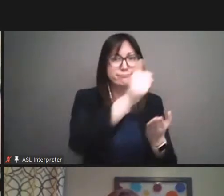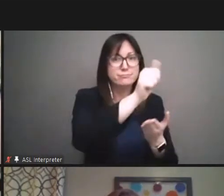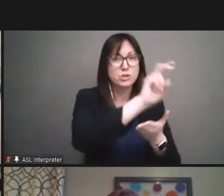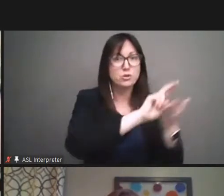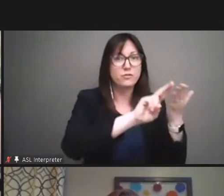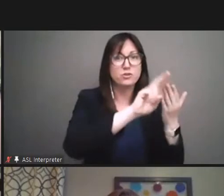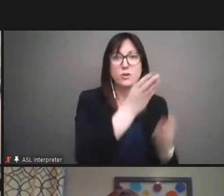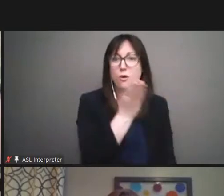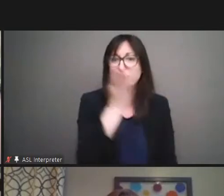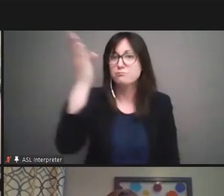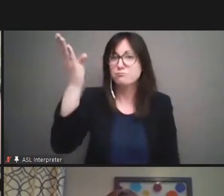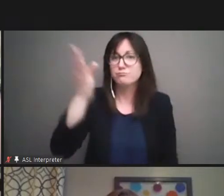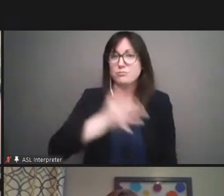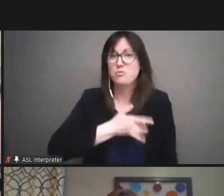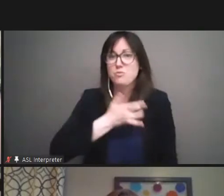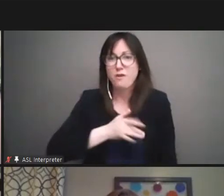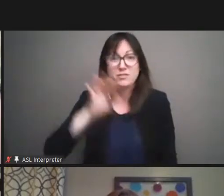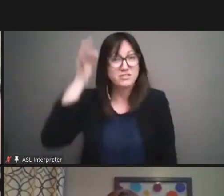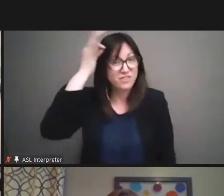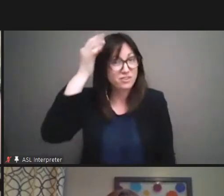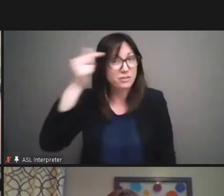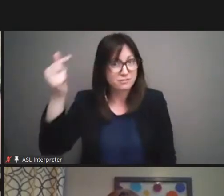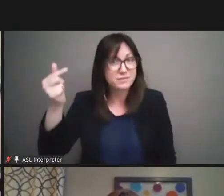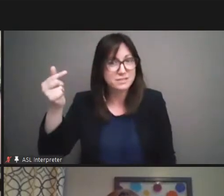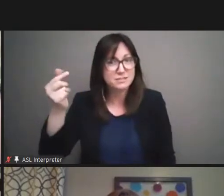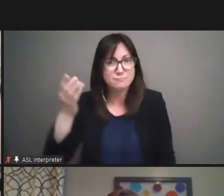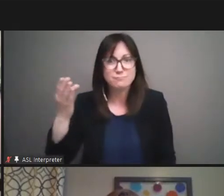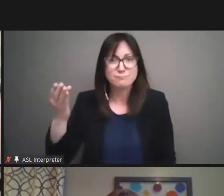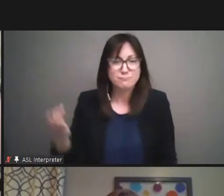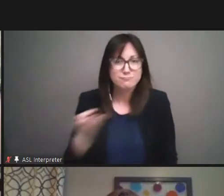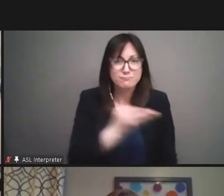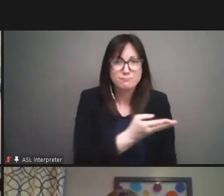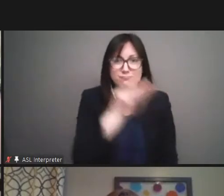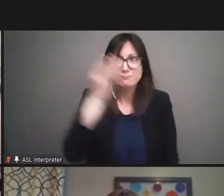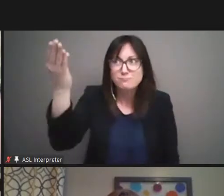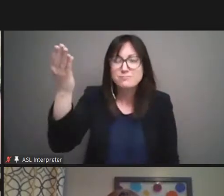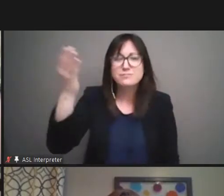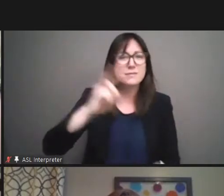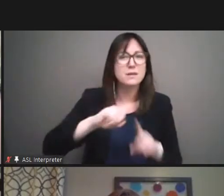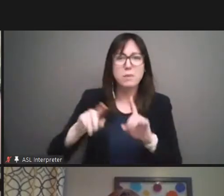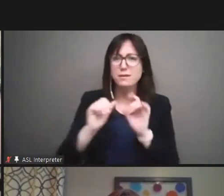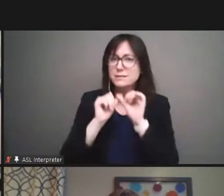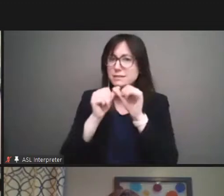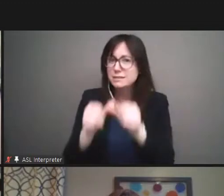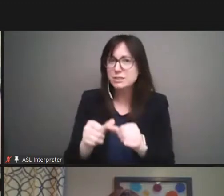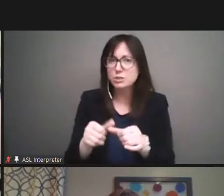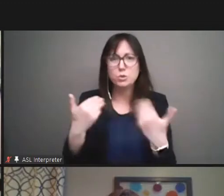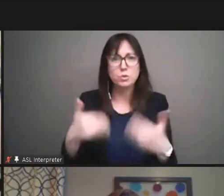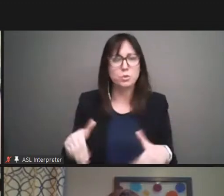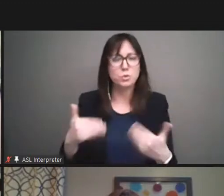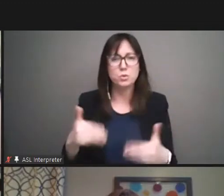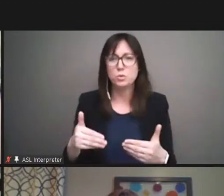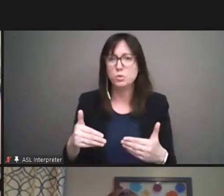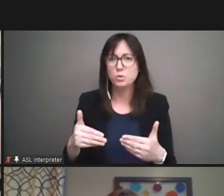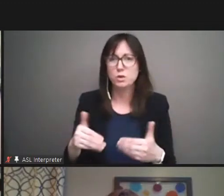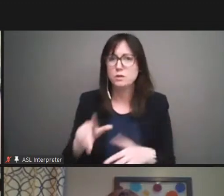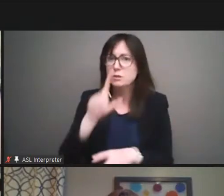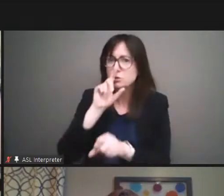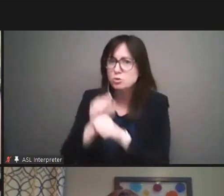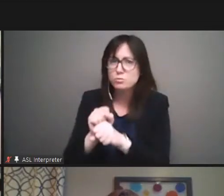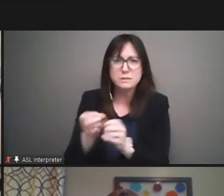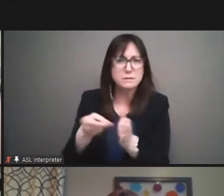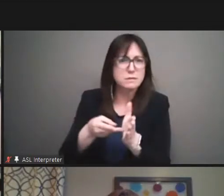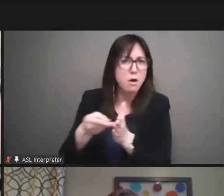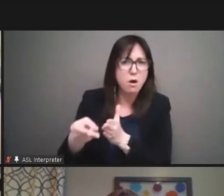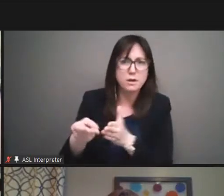federal leaders. But doing it in a way where it continued to be a very genuine and